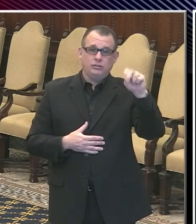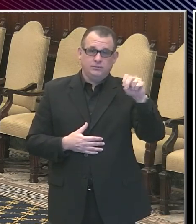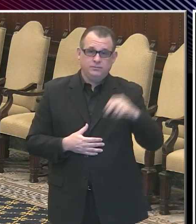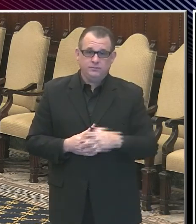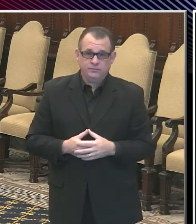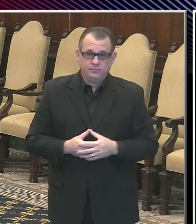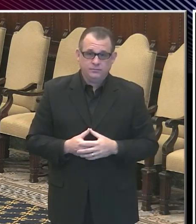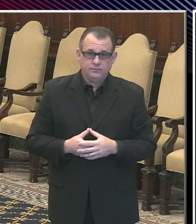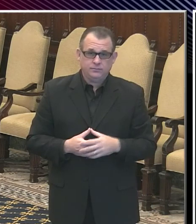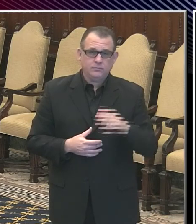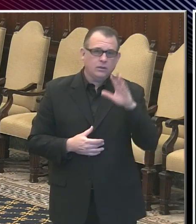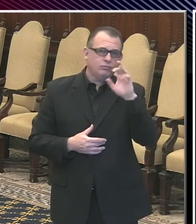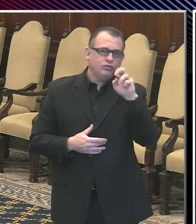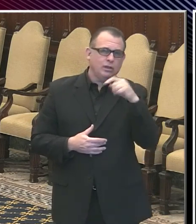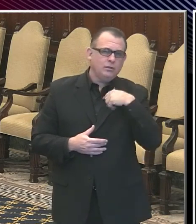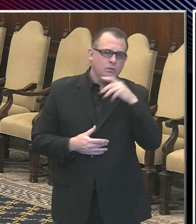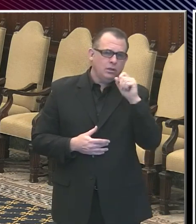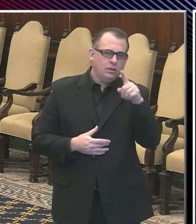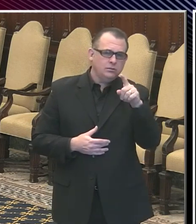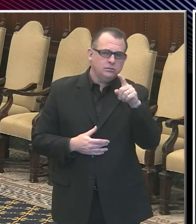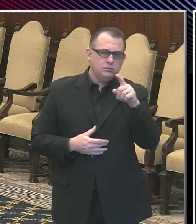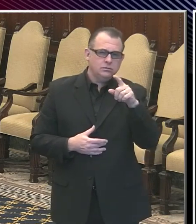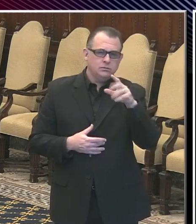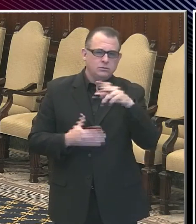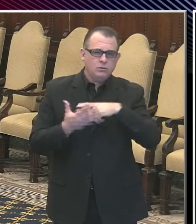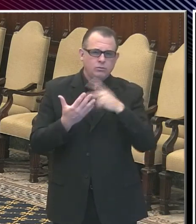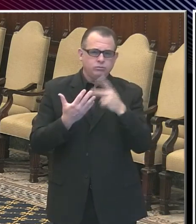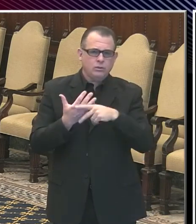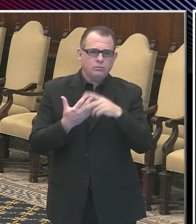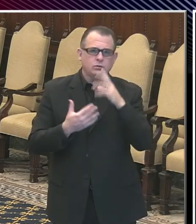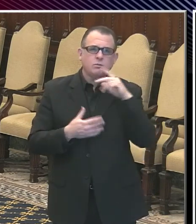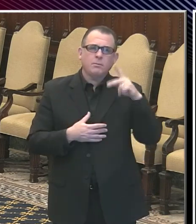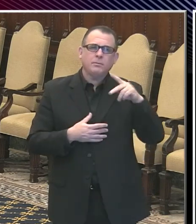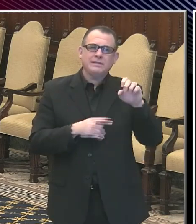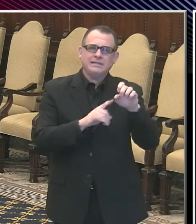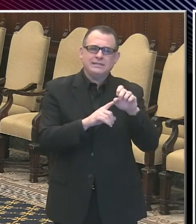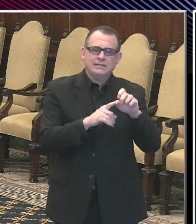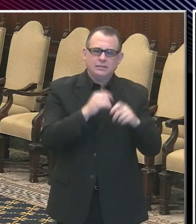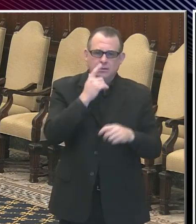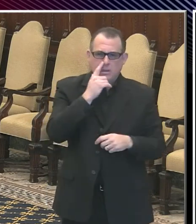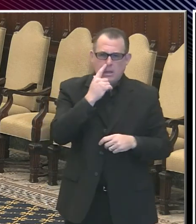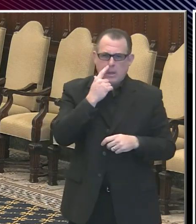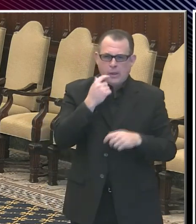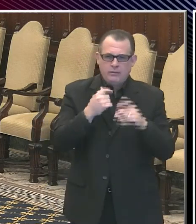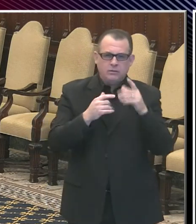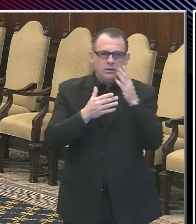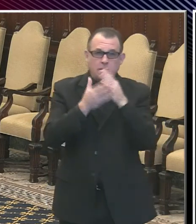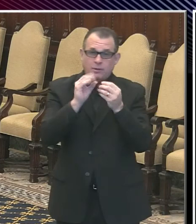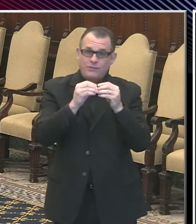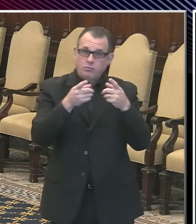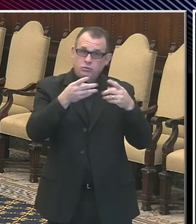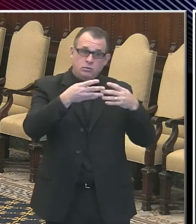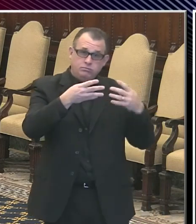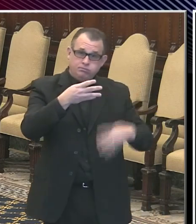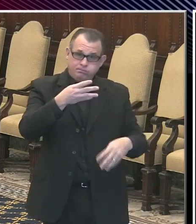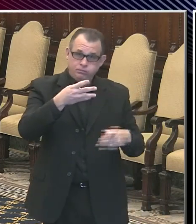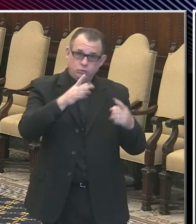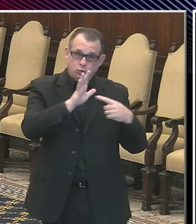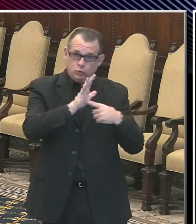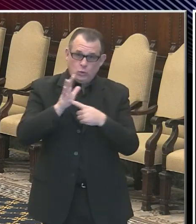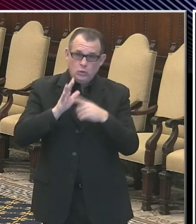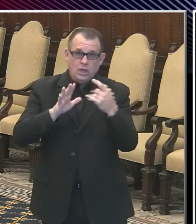is for Brian. Just to follow up on Laura's questions about PPE from earlier. And some of the inventory records show that orders for